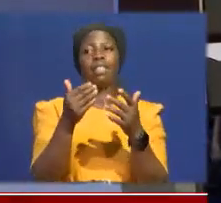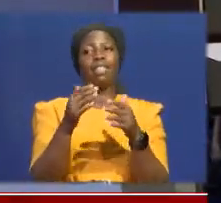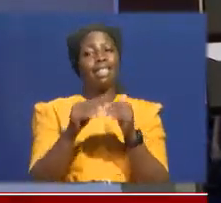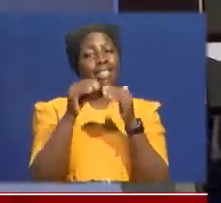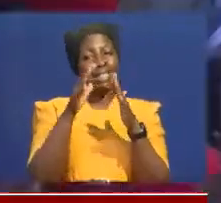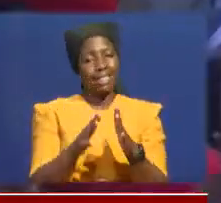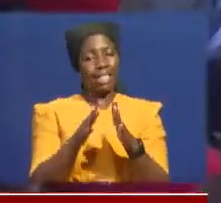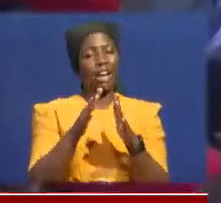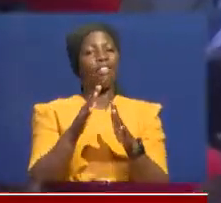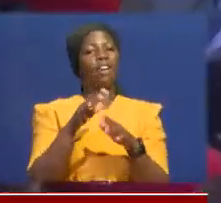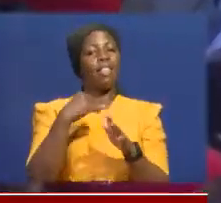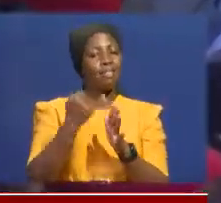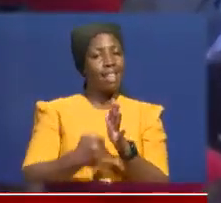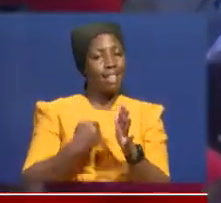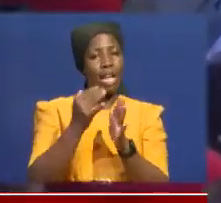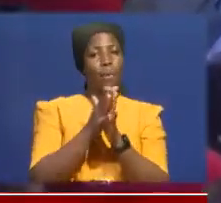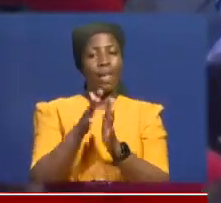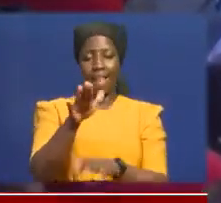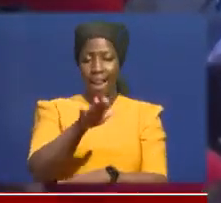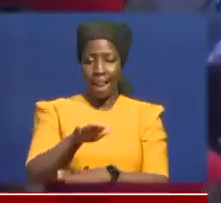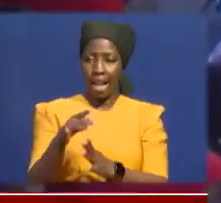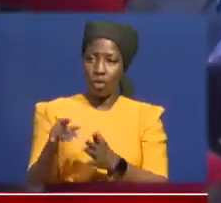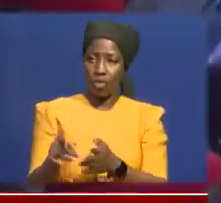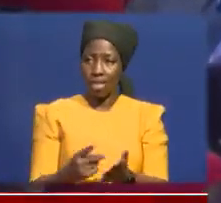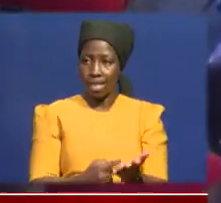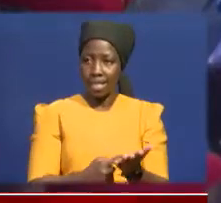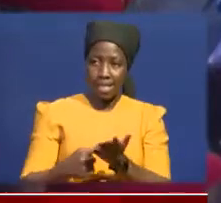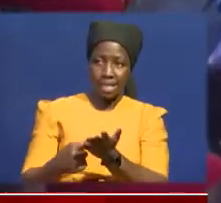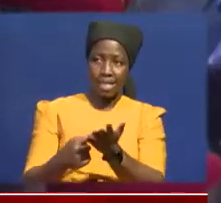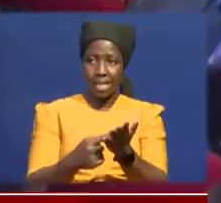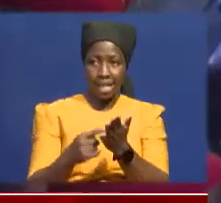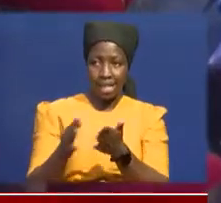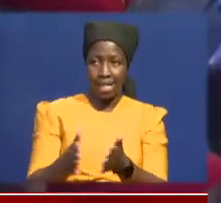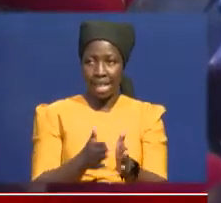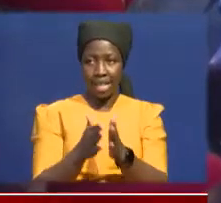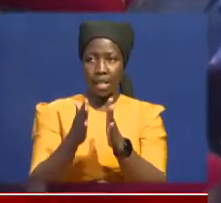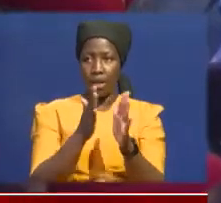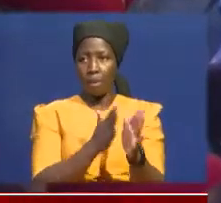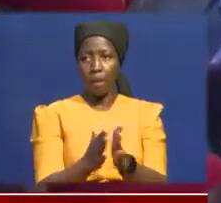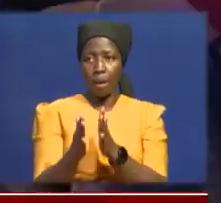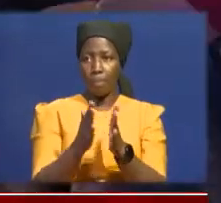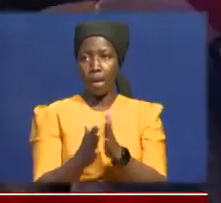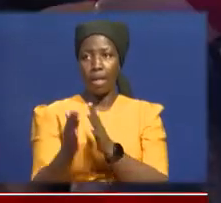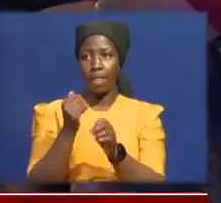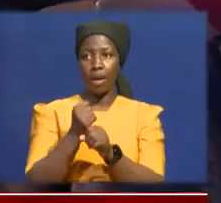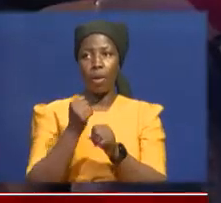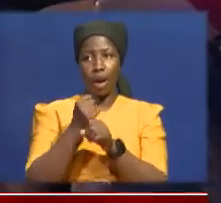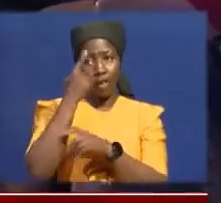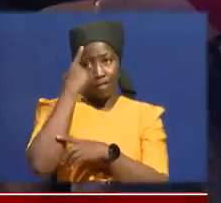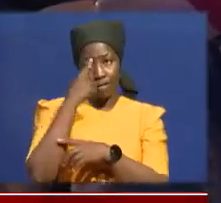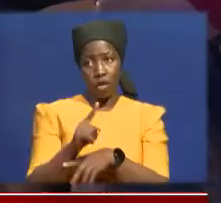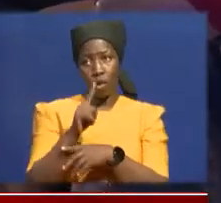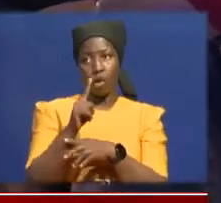the industry with a platform to discuss strategies for preparing the workforce for the evolving